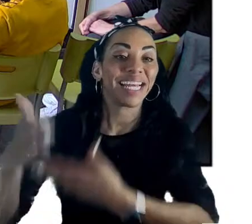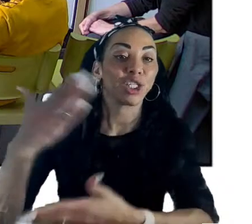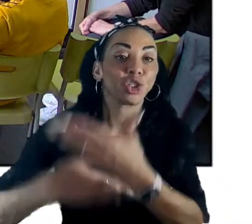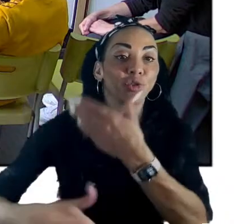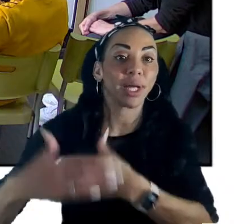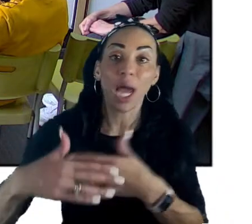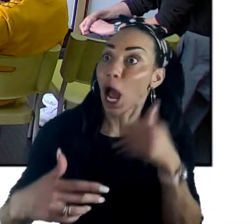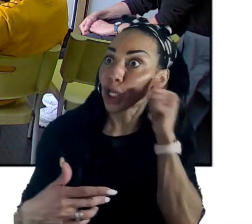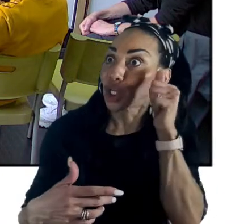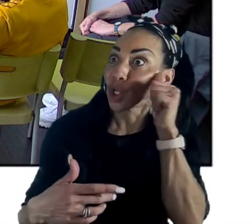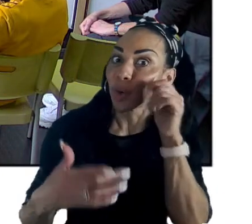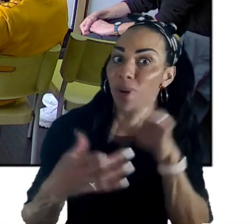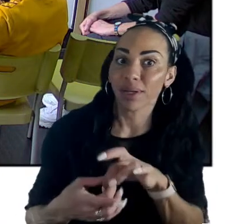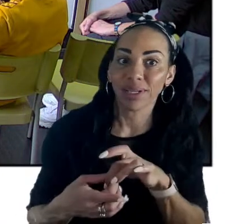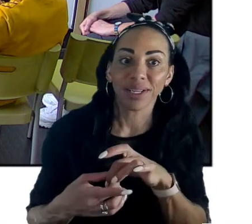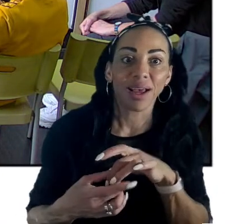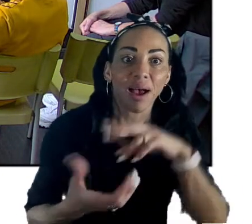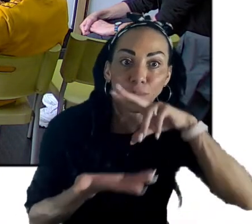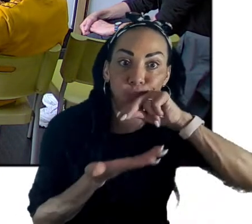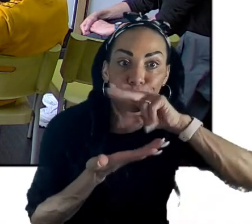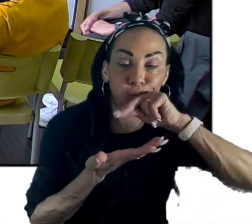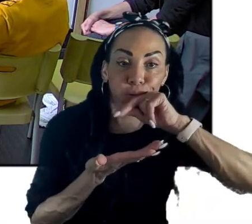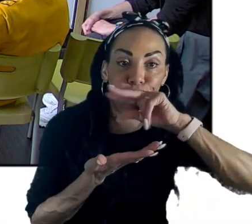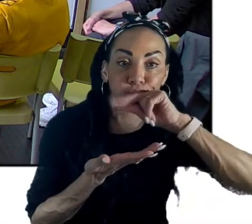a 5-minute voice note, and I think I've killed it.